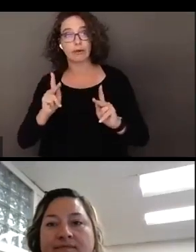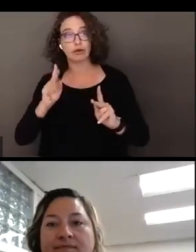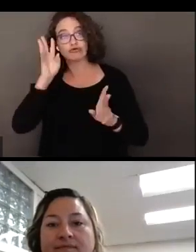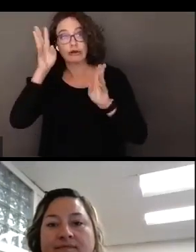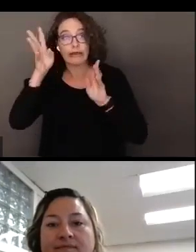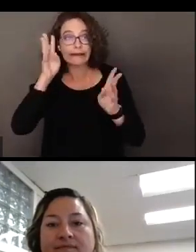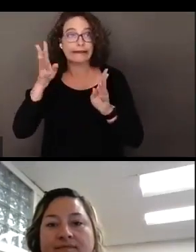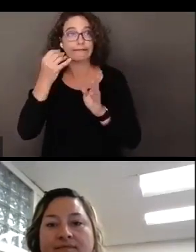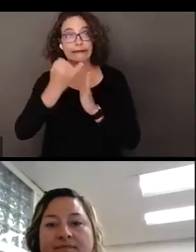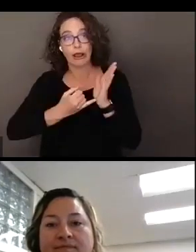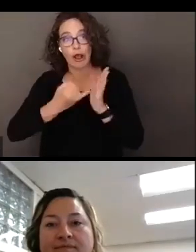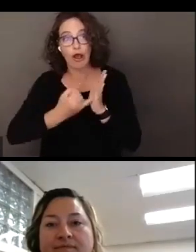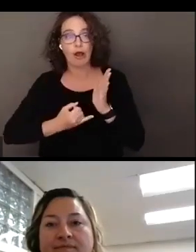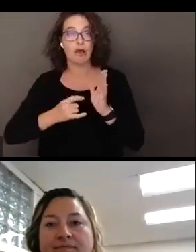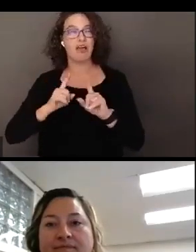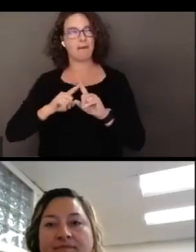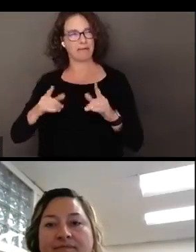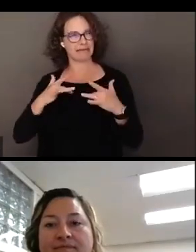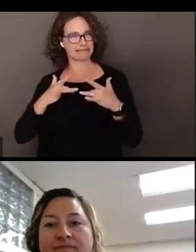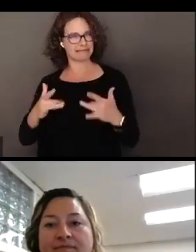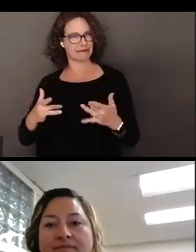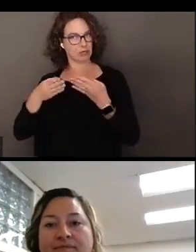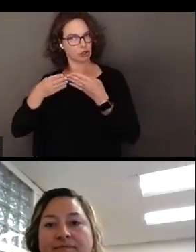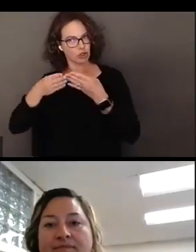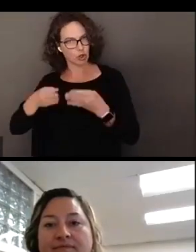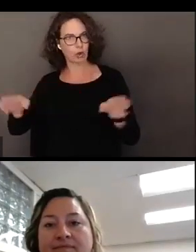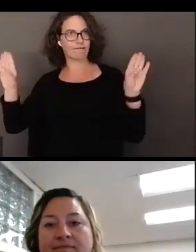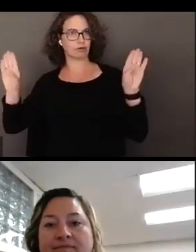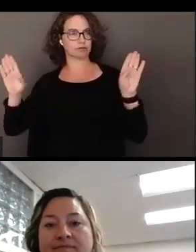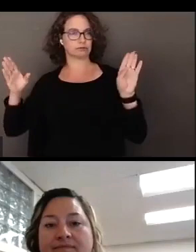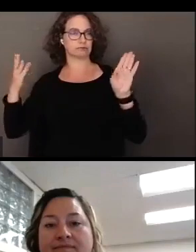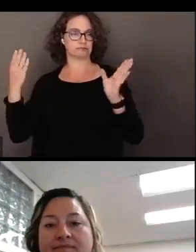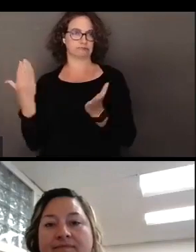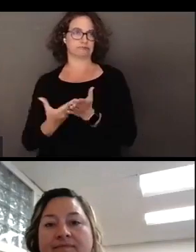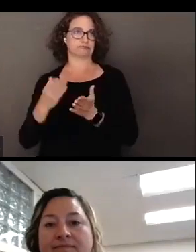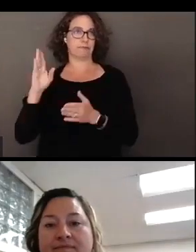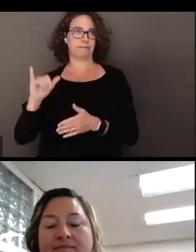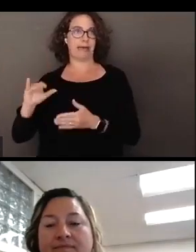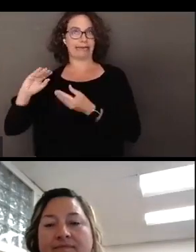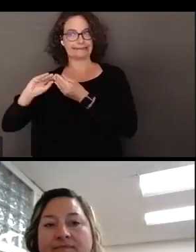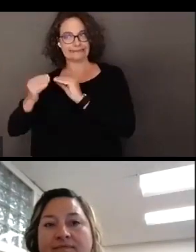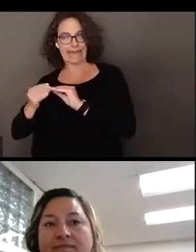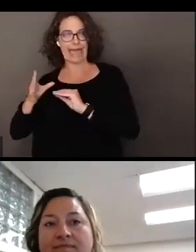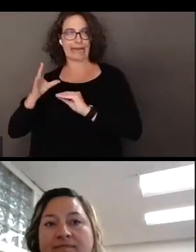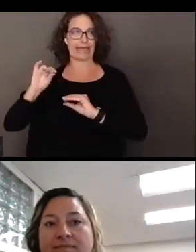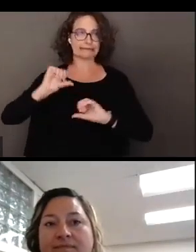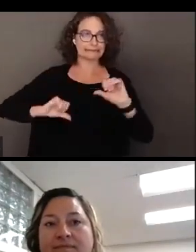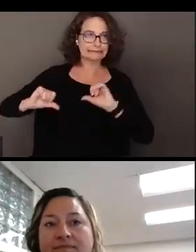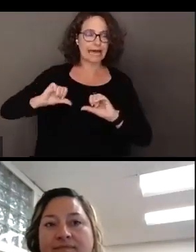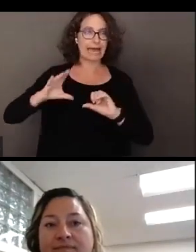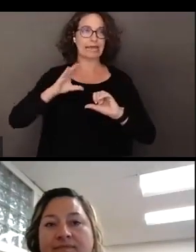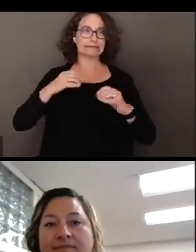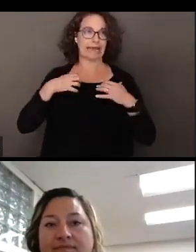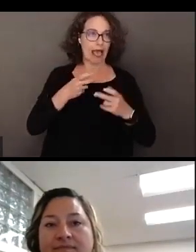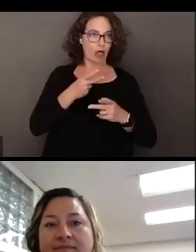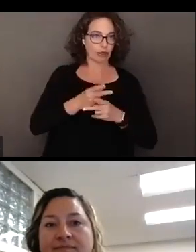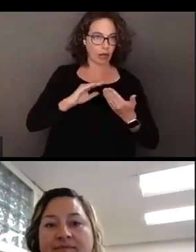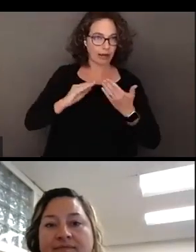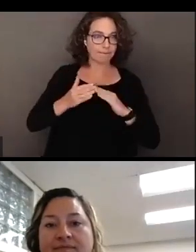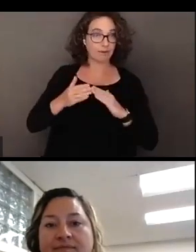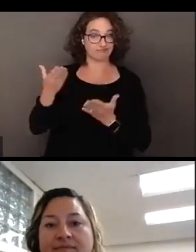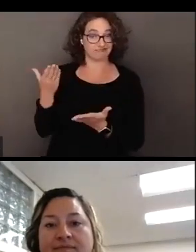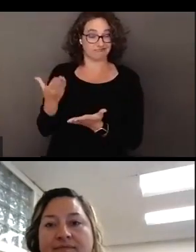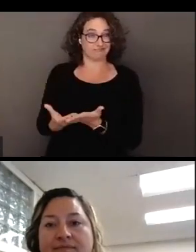most universal one that really has been shown by the data and by the science community and the healthcare community to be the